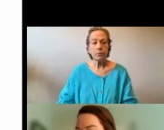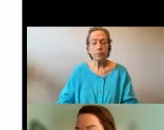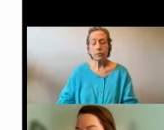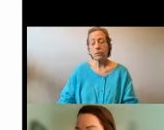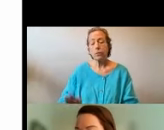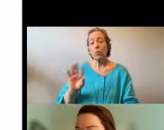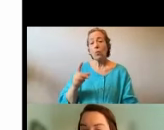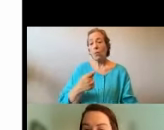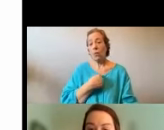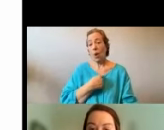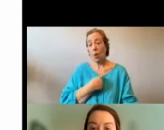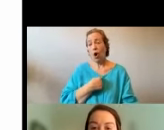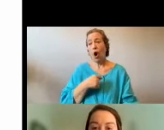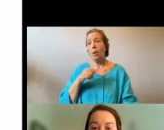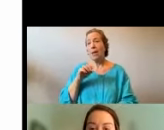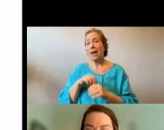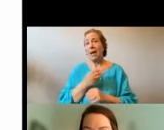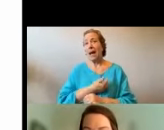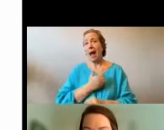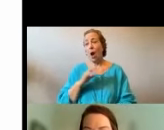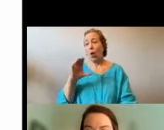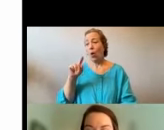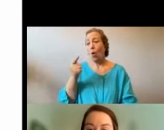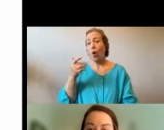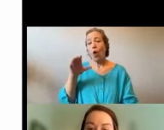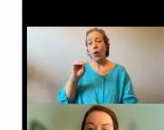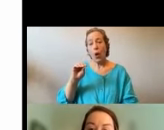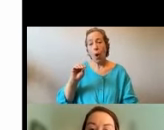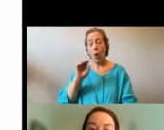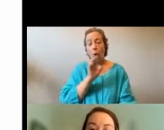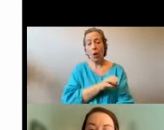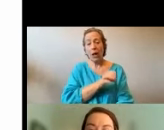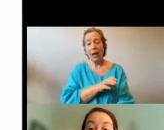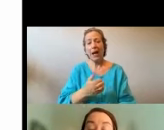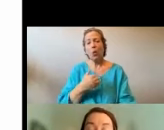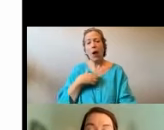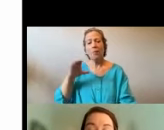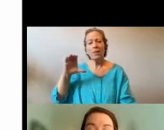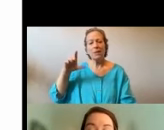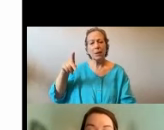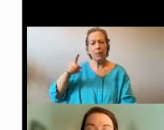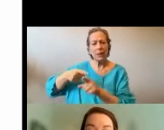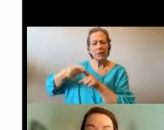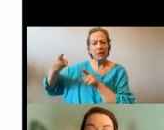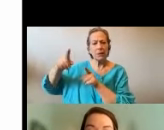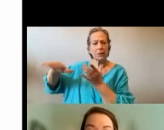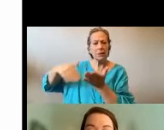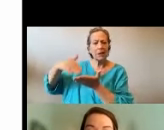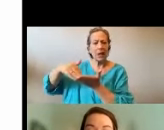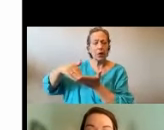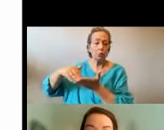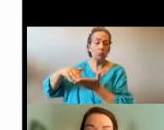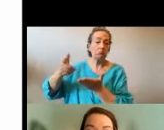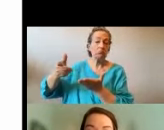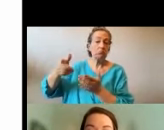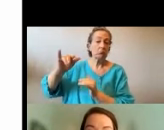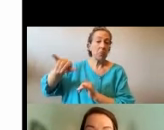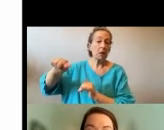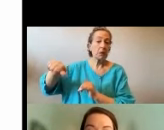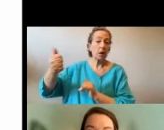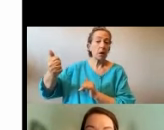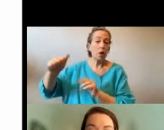patients in our orthopedics clinic. We have a cerebral palsy specialty center. So that may be another place where on